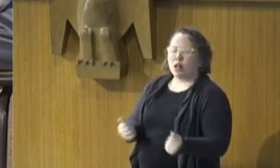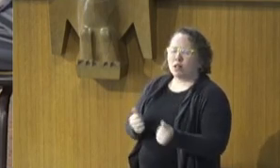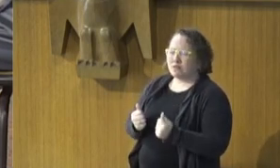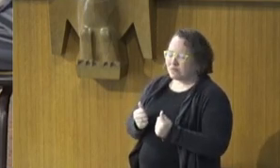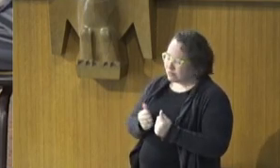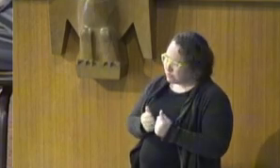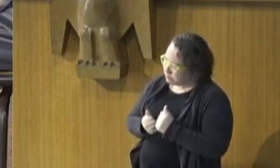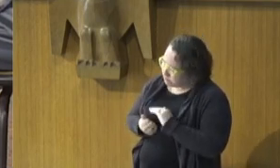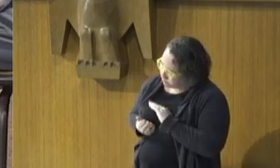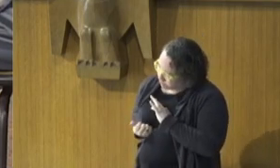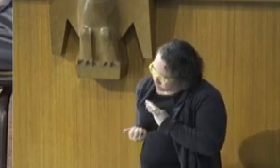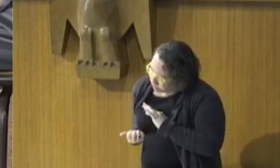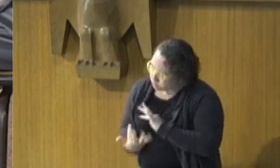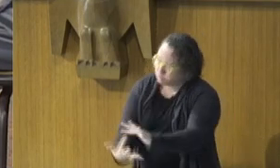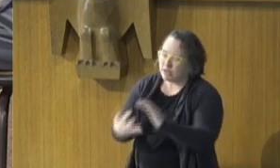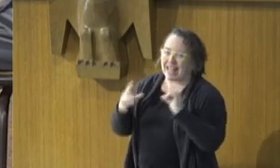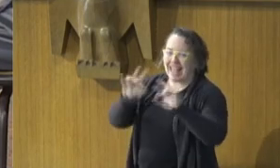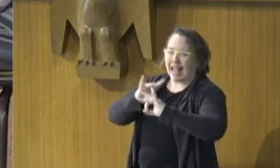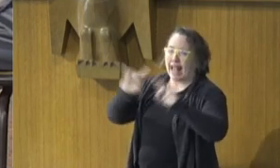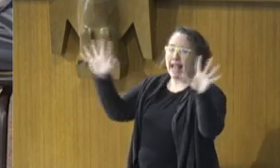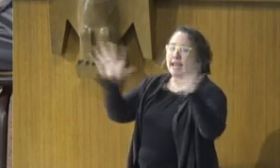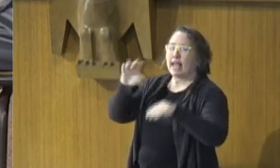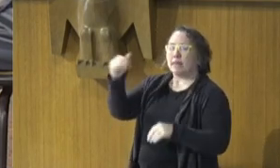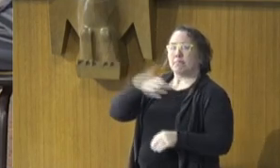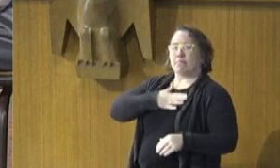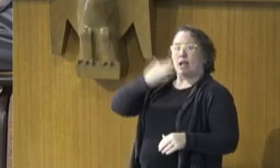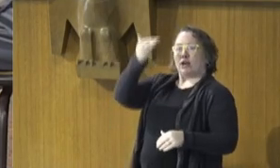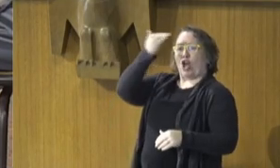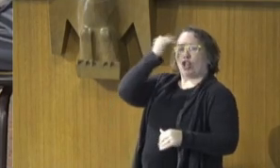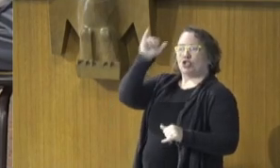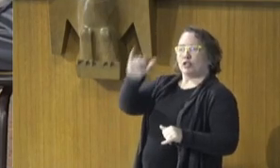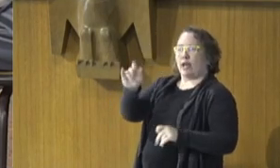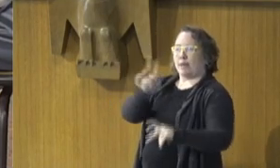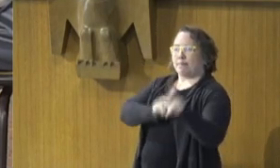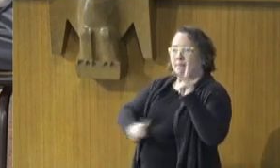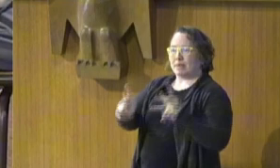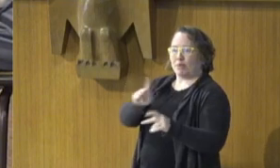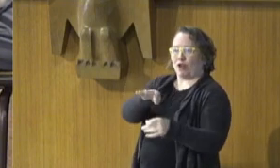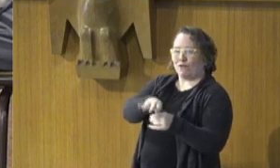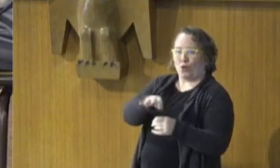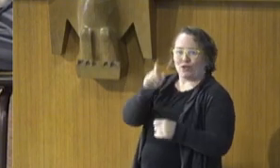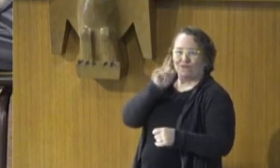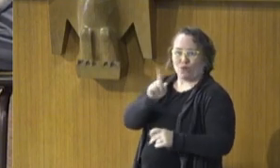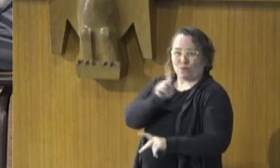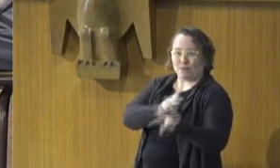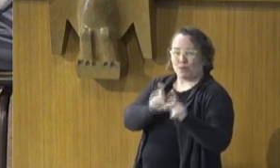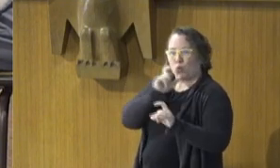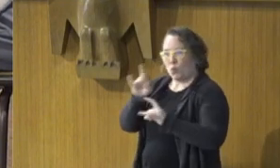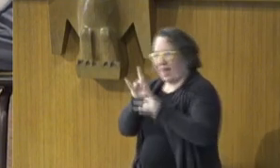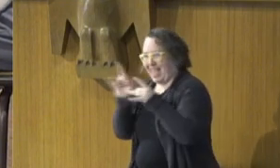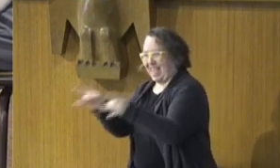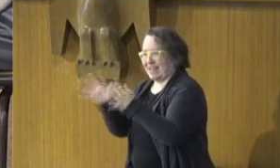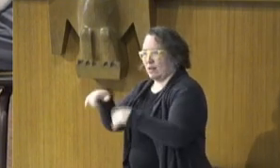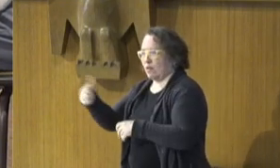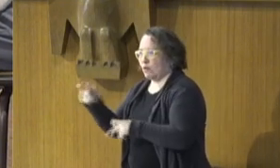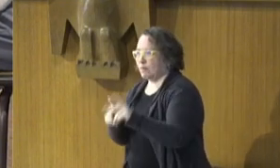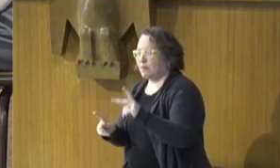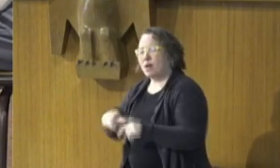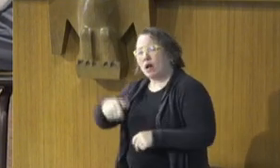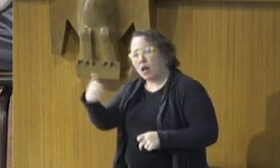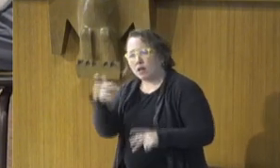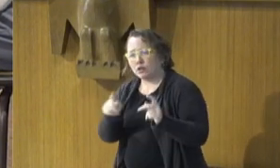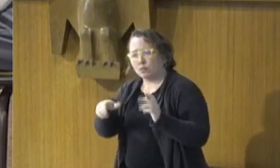I have at the hate and my knowledge that I know that people are voting for hate? Or what someone says, how